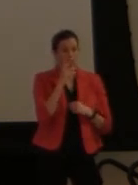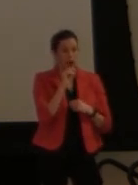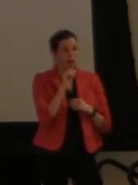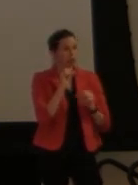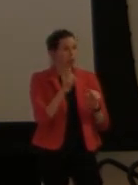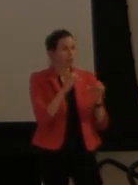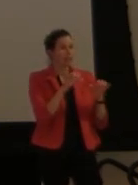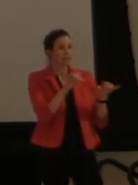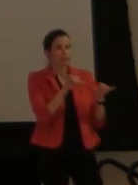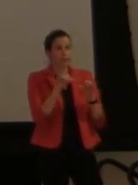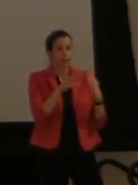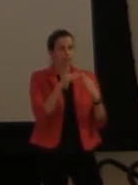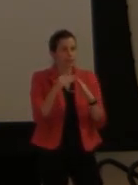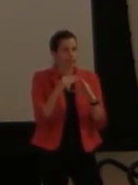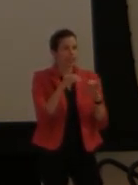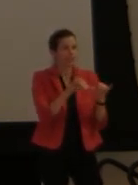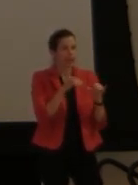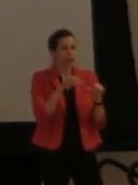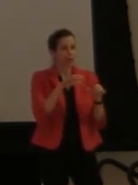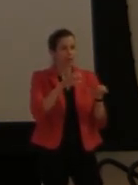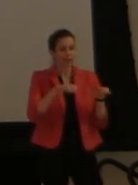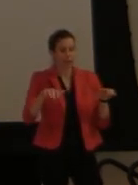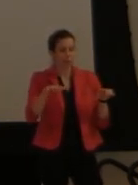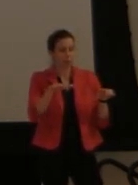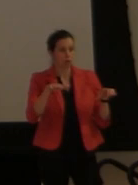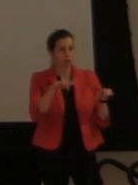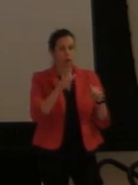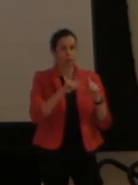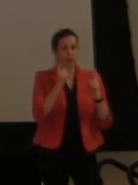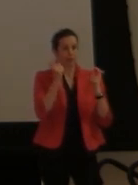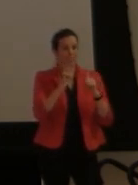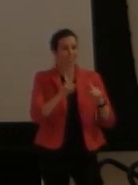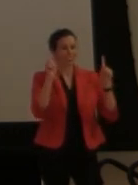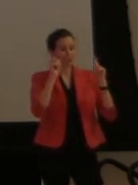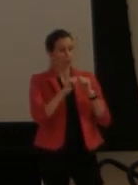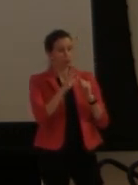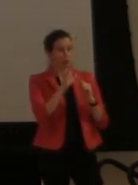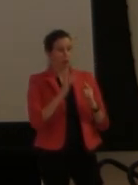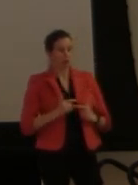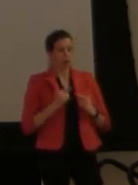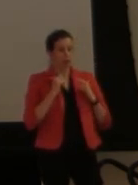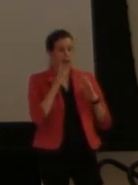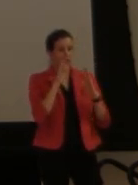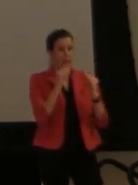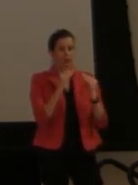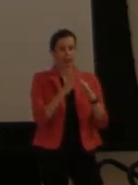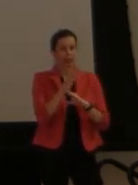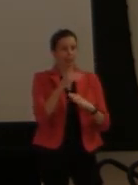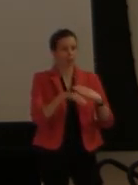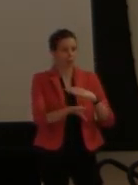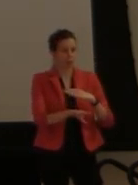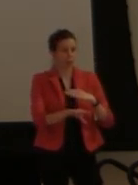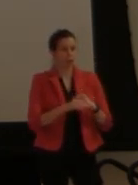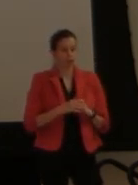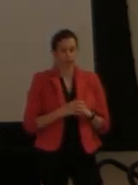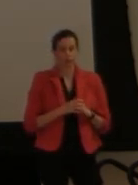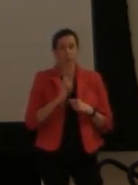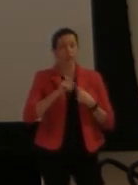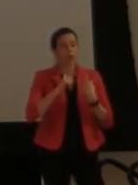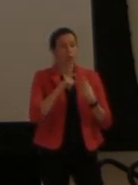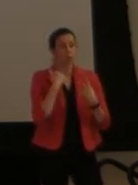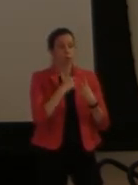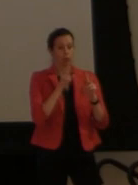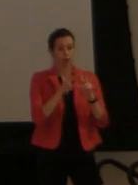the same city, the same neighborhood, and have vast differences in your life expectancy at birth. And when we looked at